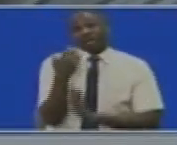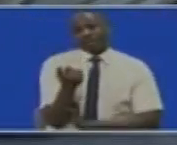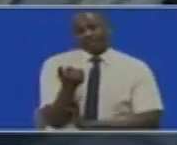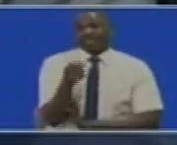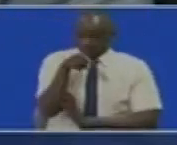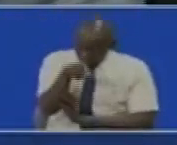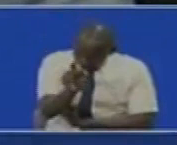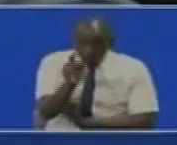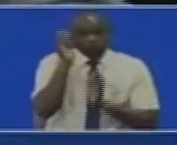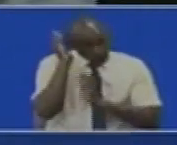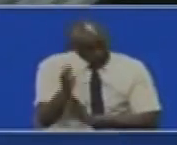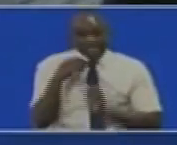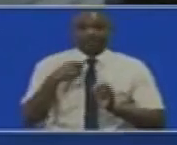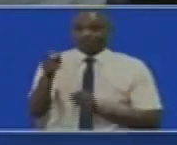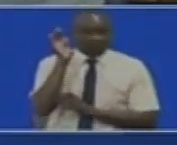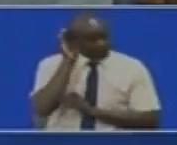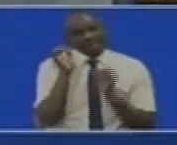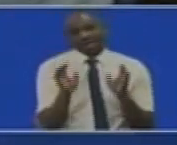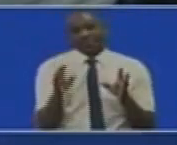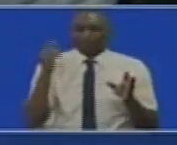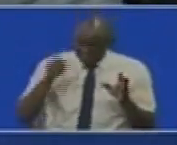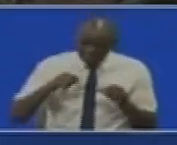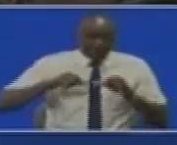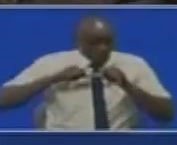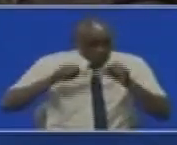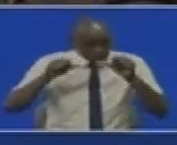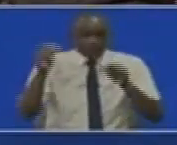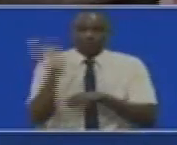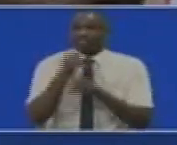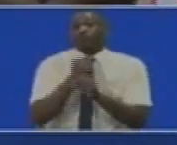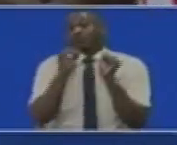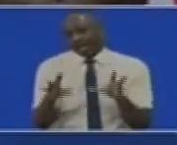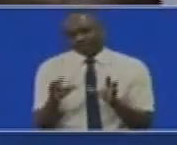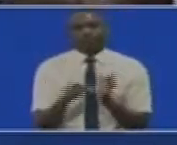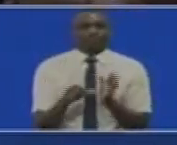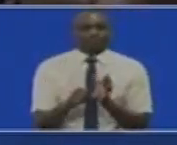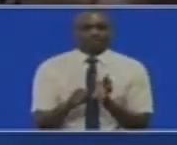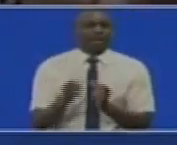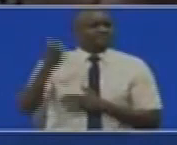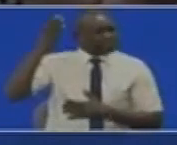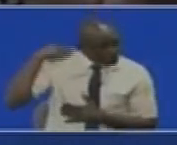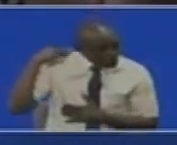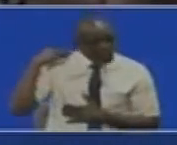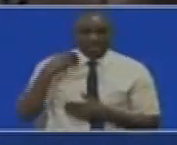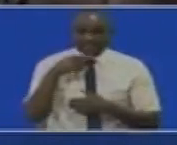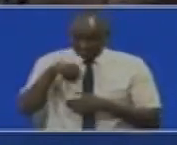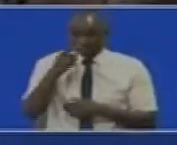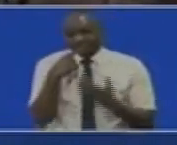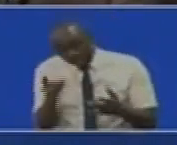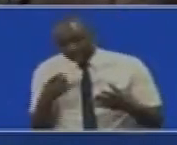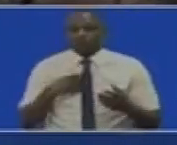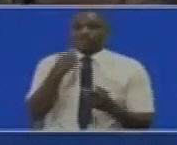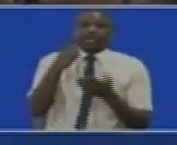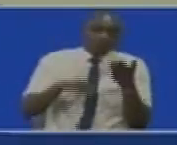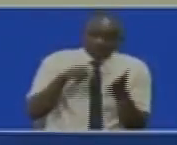fall down on your head within 2 weeks if the strike is still on. Left. Awali ya hukumu hiyo, walijaribu kujitetea